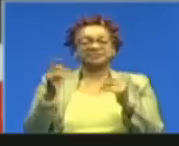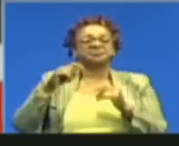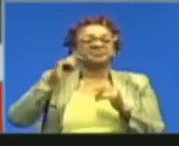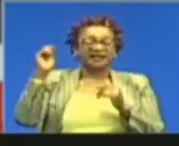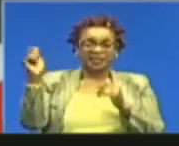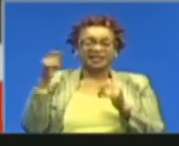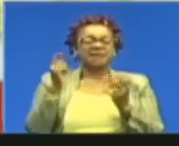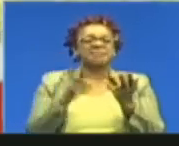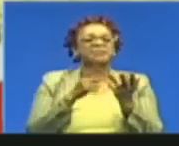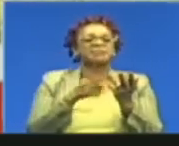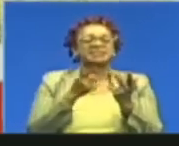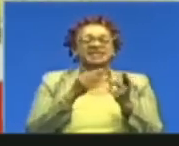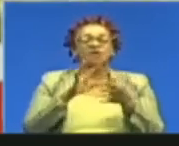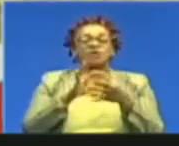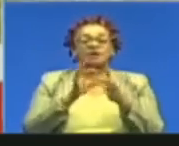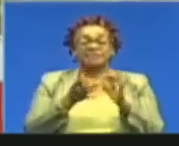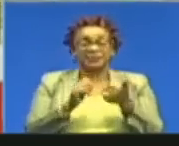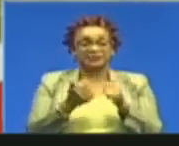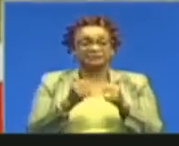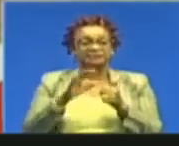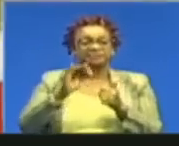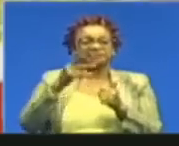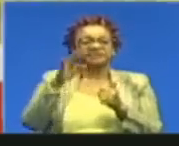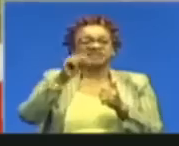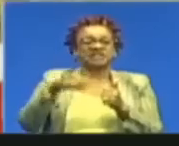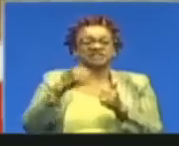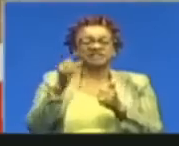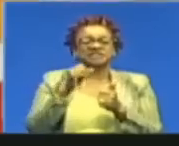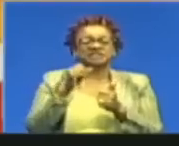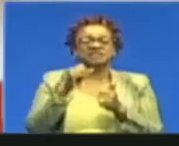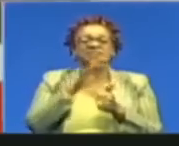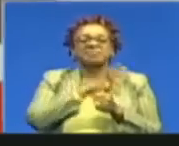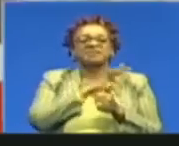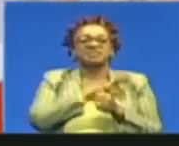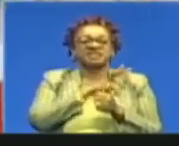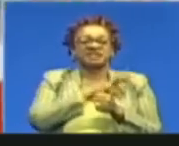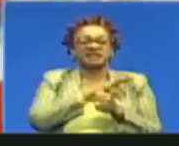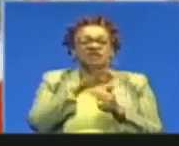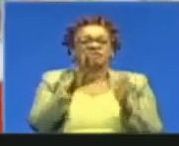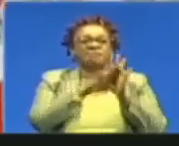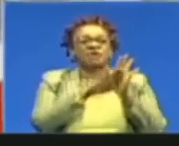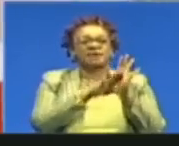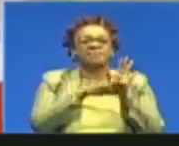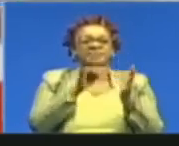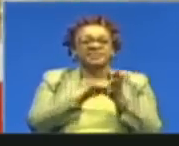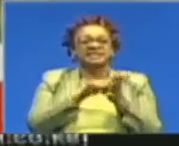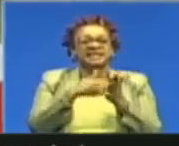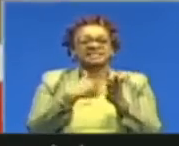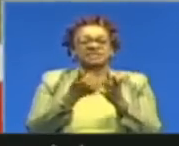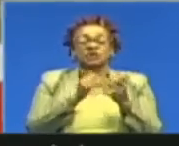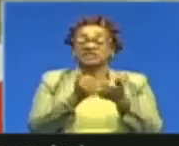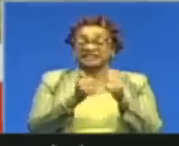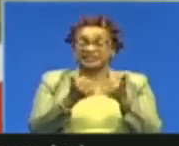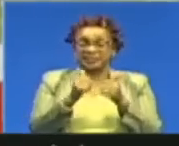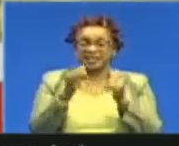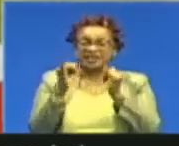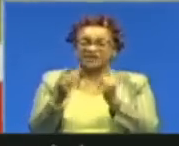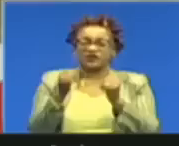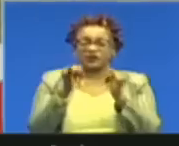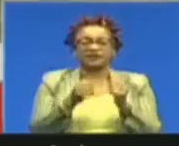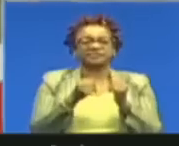Mathematical Olympiad. Charles Onyango is actually a beneficiary of the program that has contestants individually solve